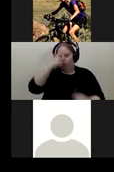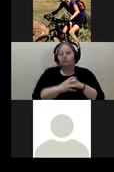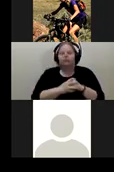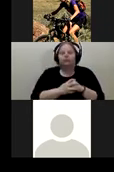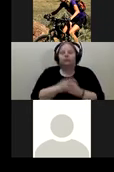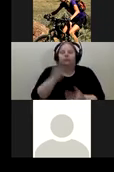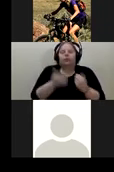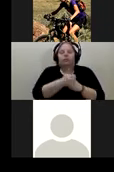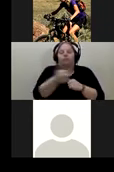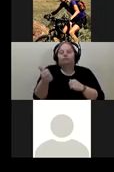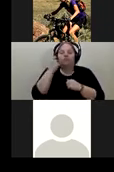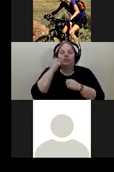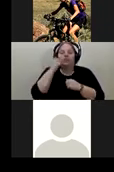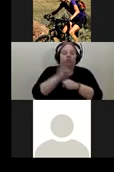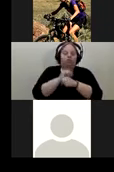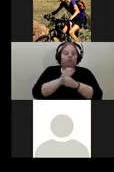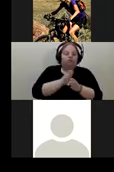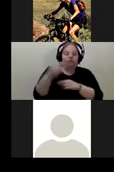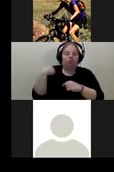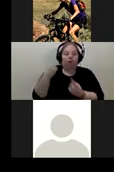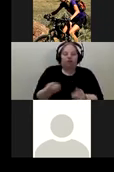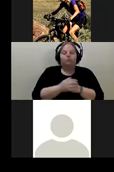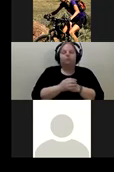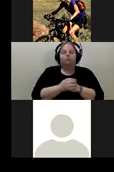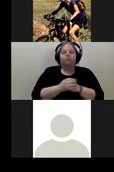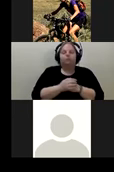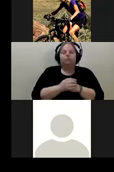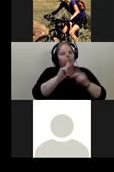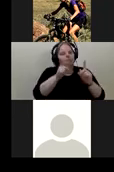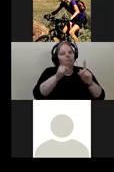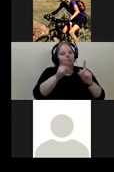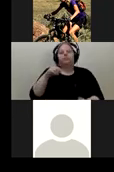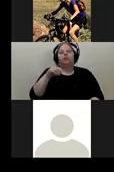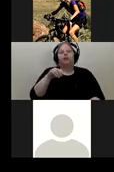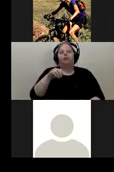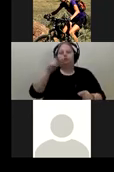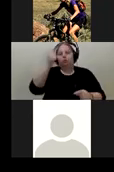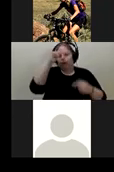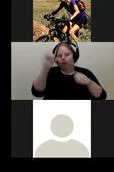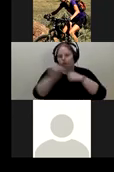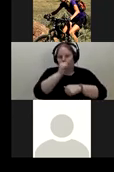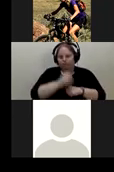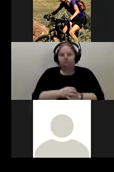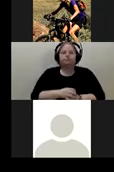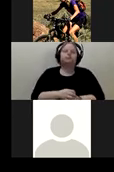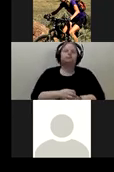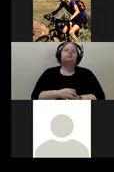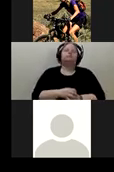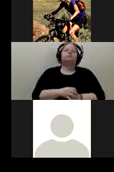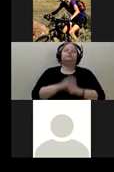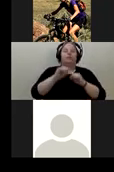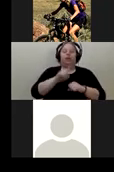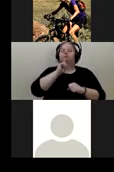you've probably, if you've been in the field for a little while, you've met people with brain injuries that can have a very dramatic change